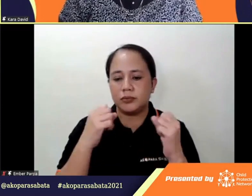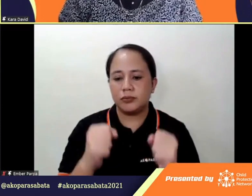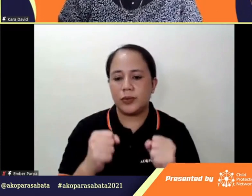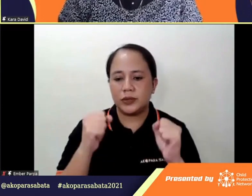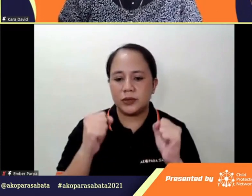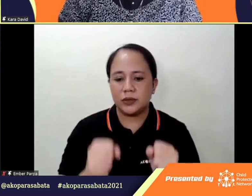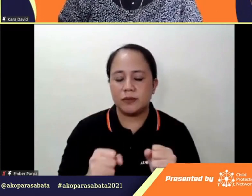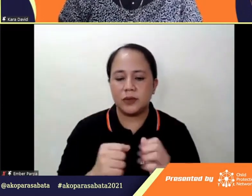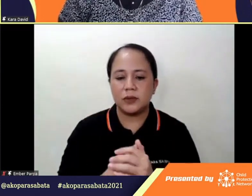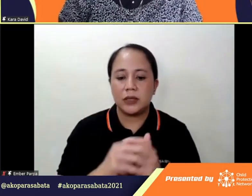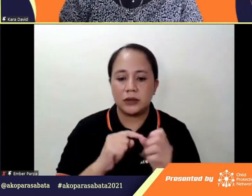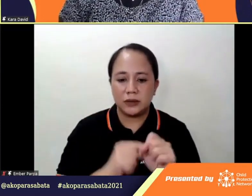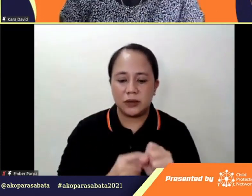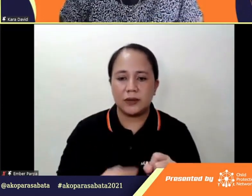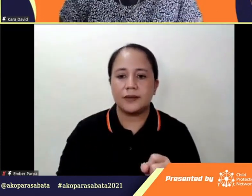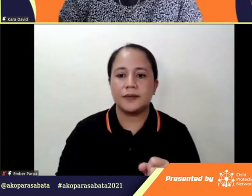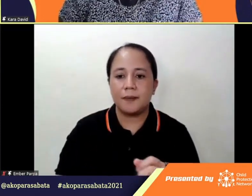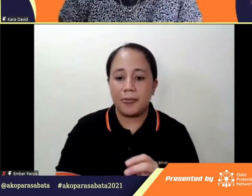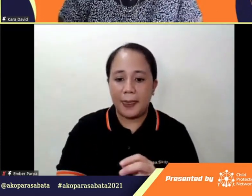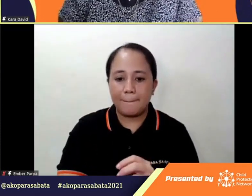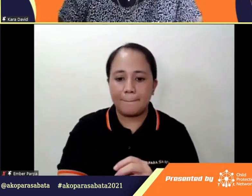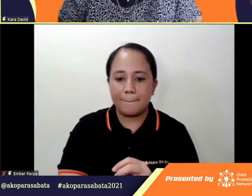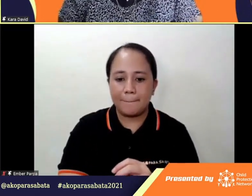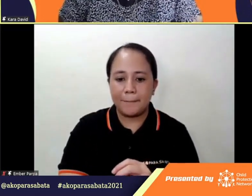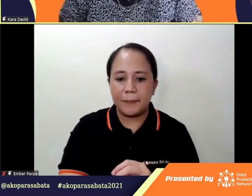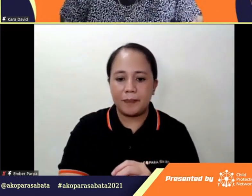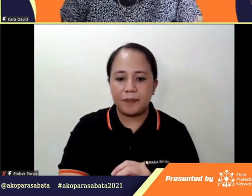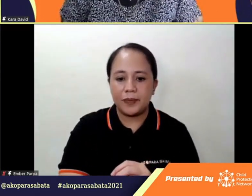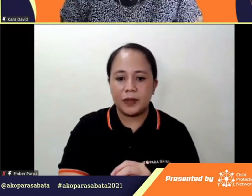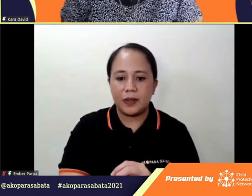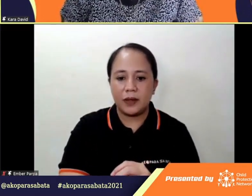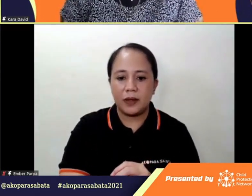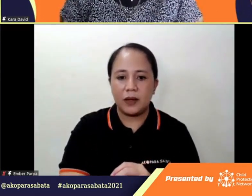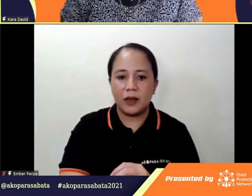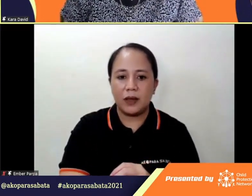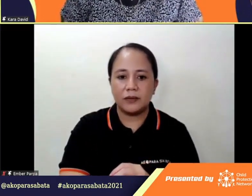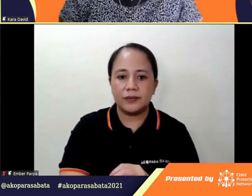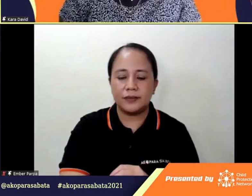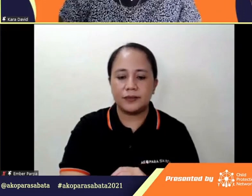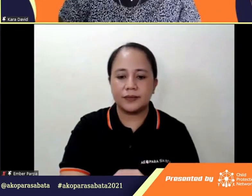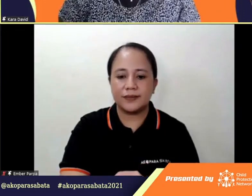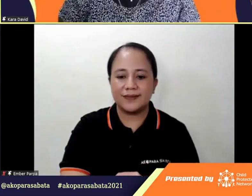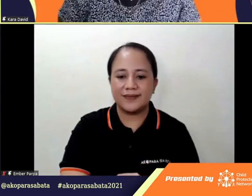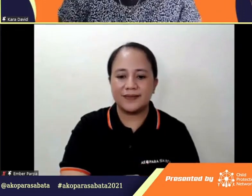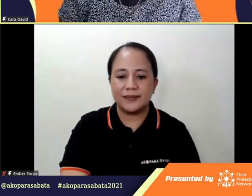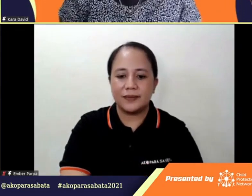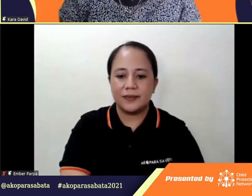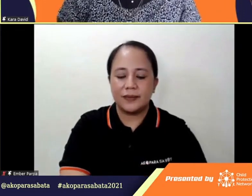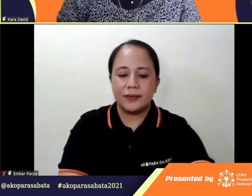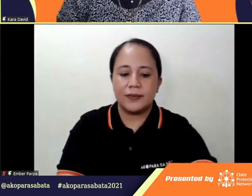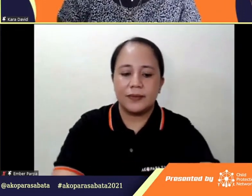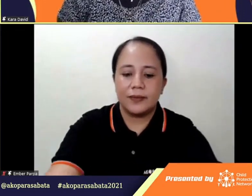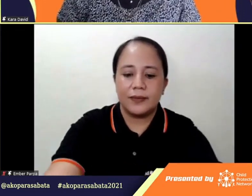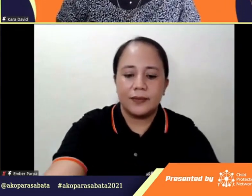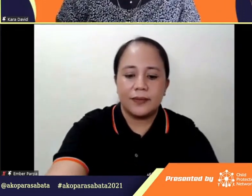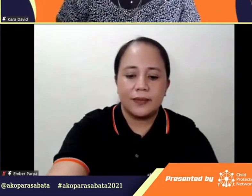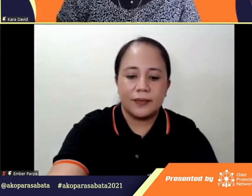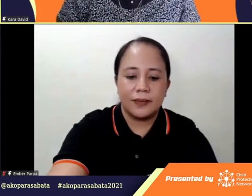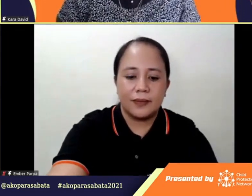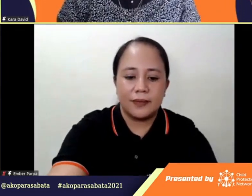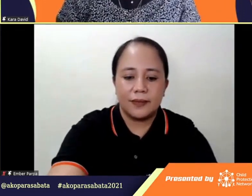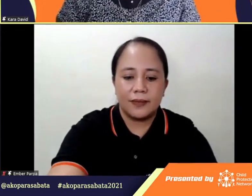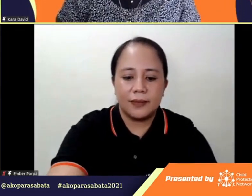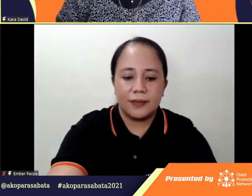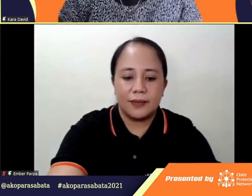na triggers ng pagkakaroon ng suicidal thoughts in children and adults? And as parents or as